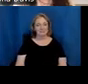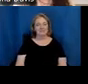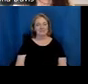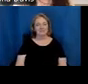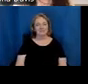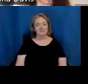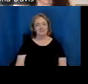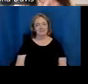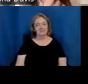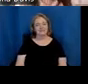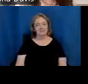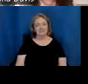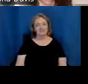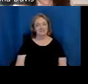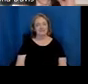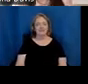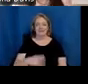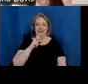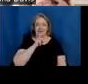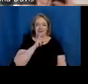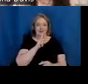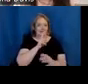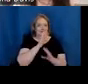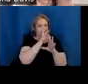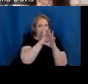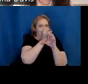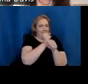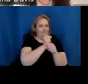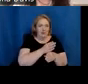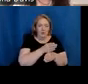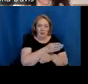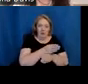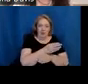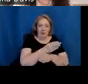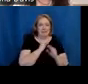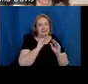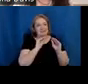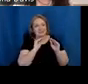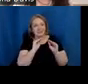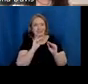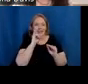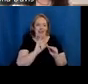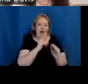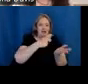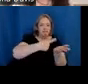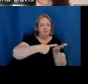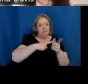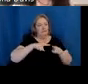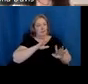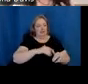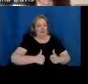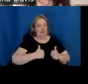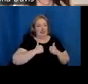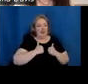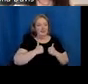Coexisting with this love of wood sculpture that he's espousing and teaching and really discussing in his life,